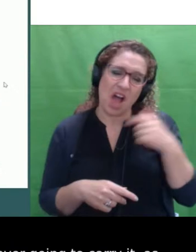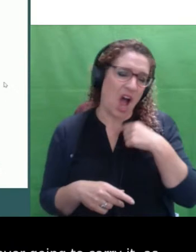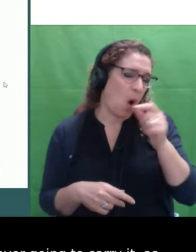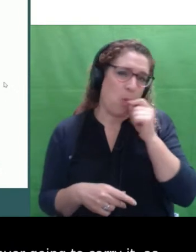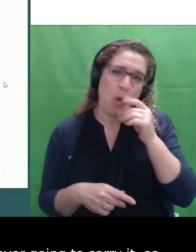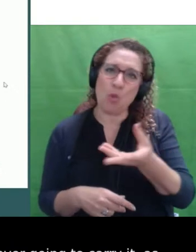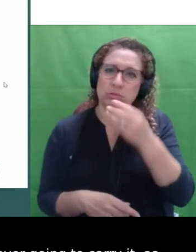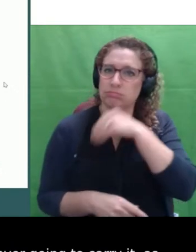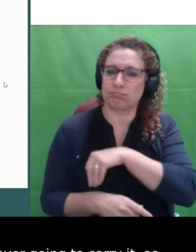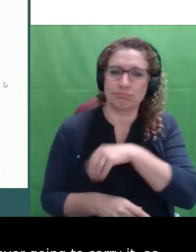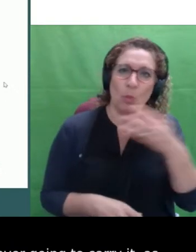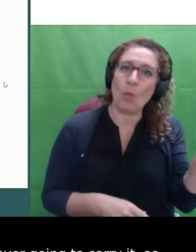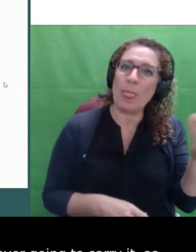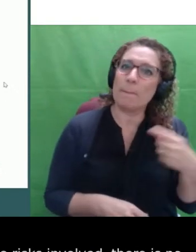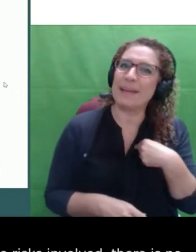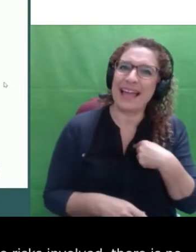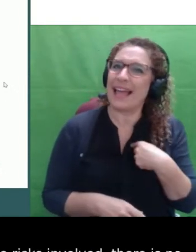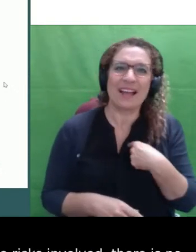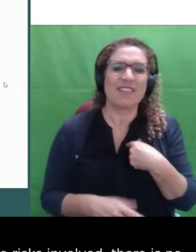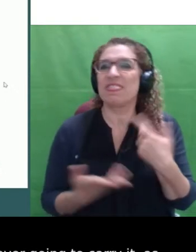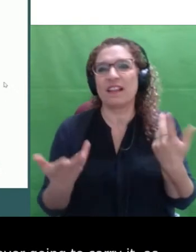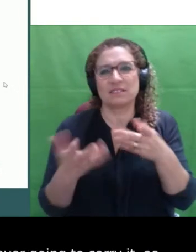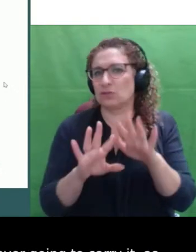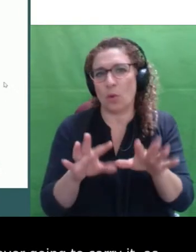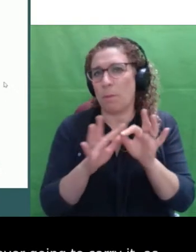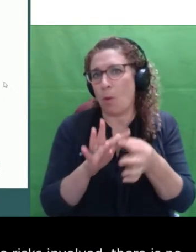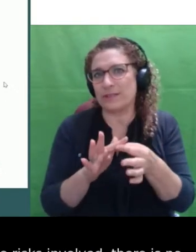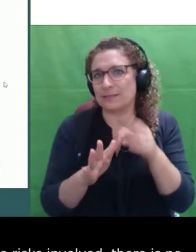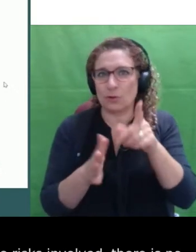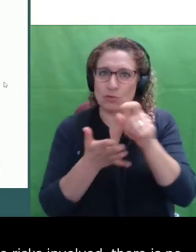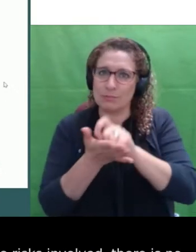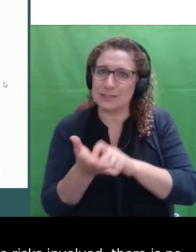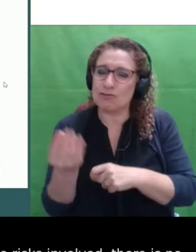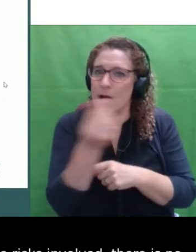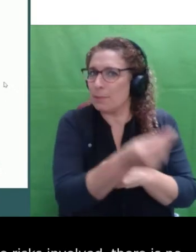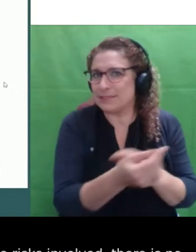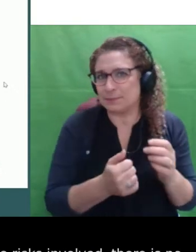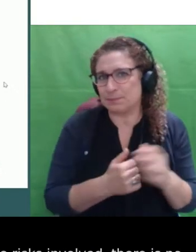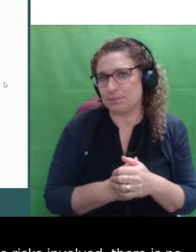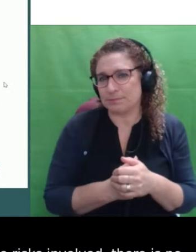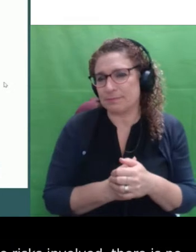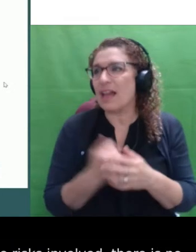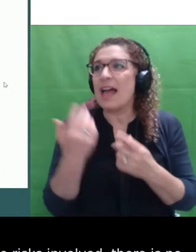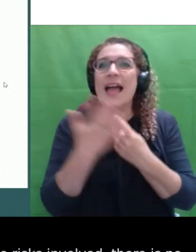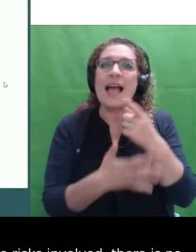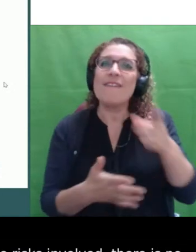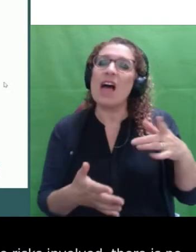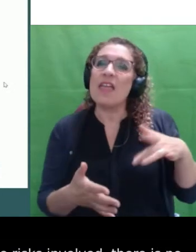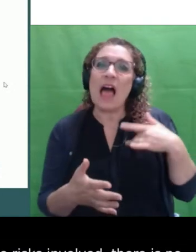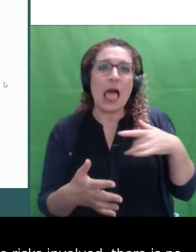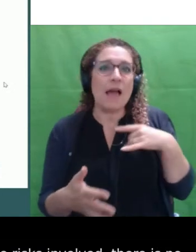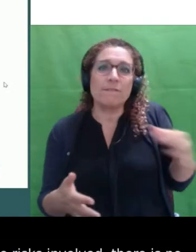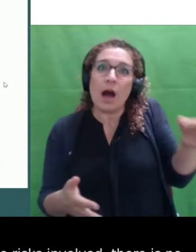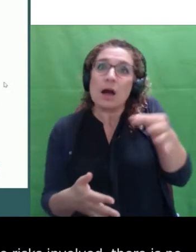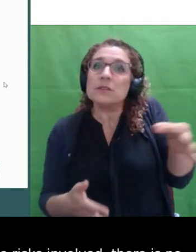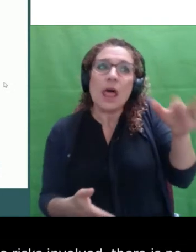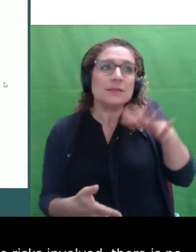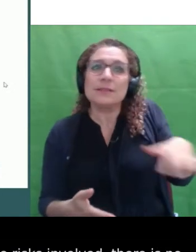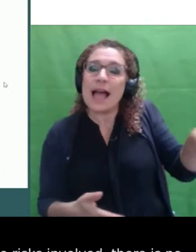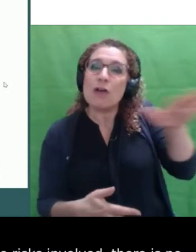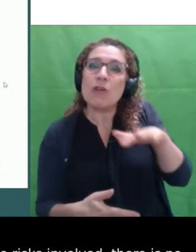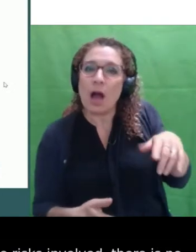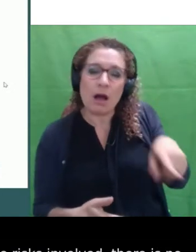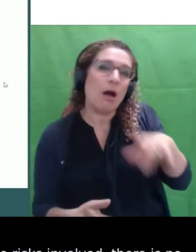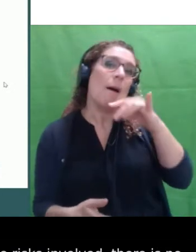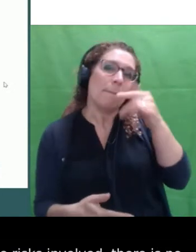you know it has to be a two-way conversation if you're going to the middle of nowhere or if they've only ever reacted to trace amounts of foods then again you may well want to